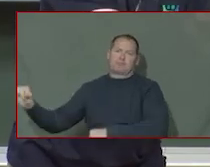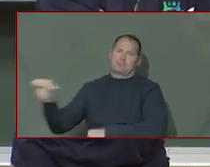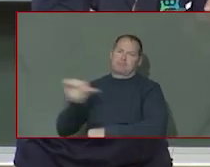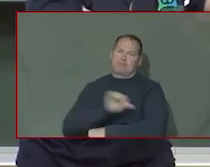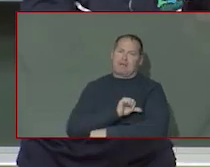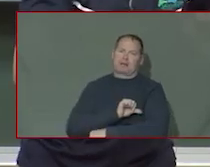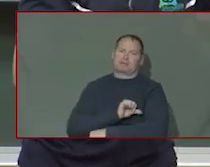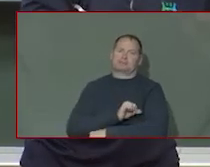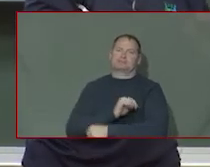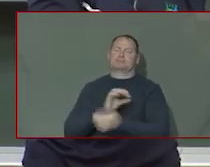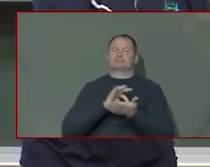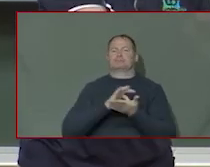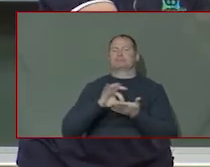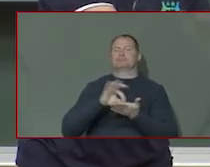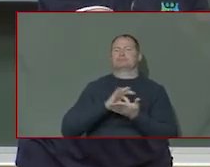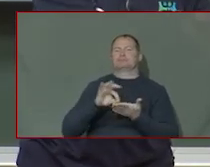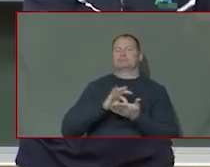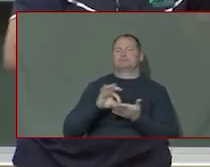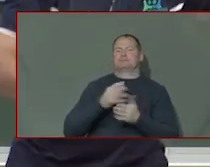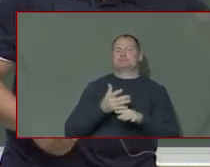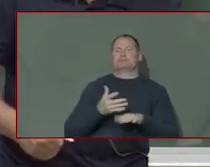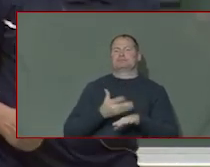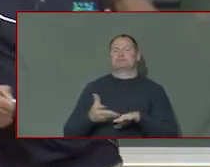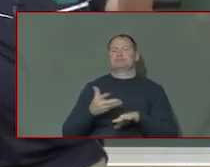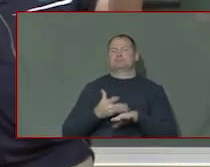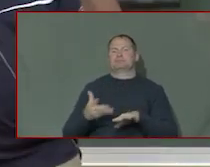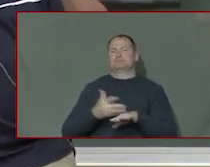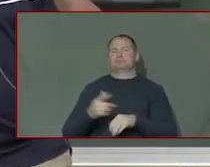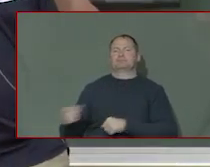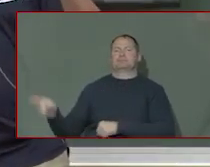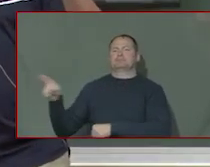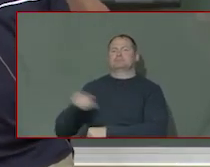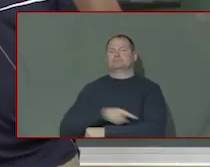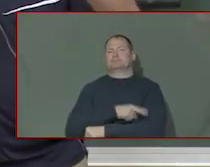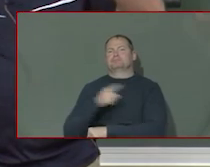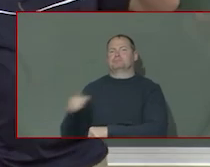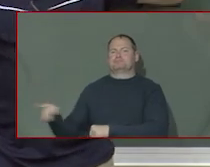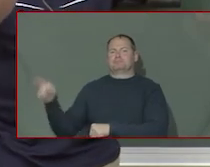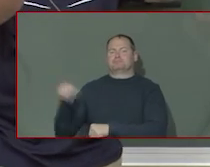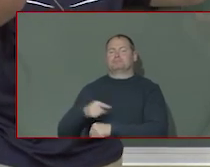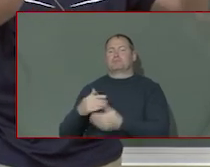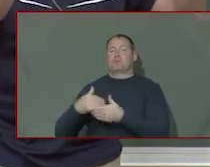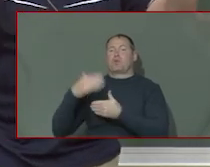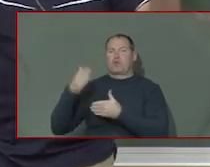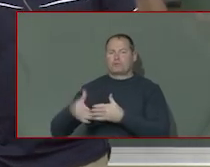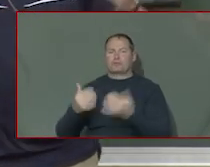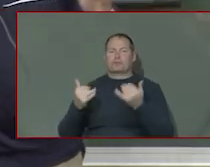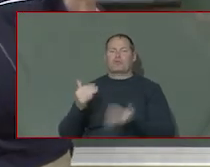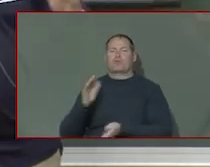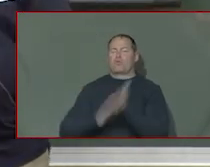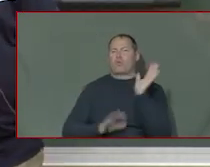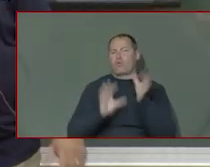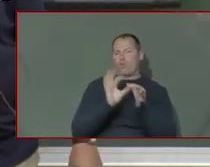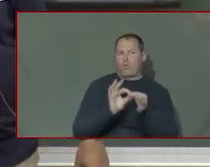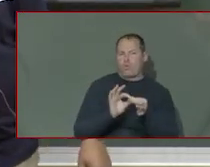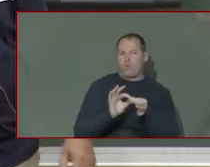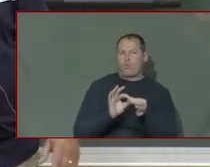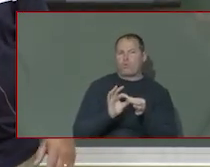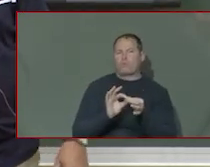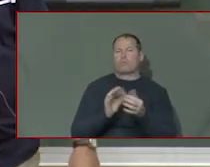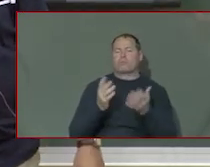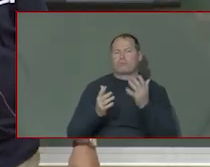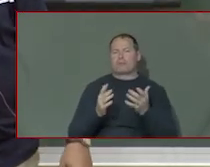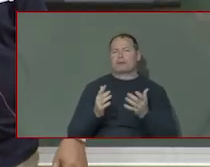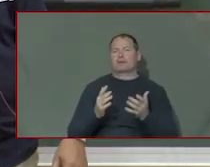back, filtered, and then back, and so it circulates. After half a day, they say you can go home, come back again on